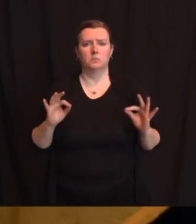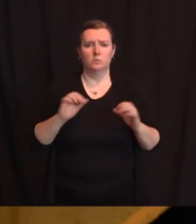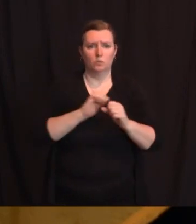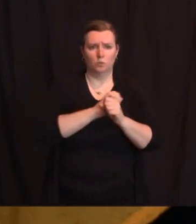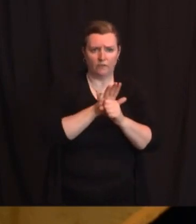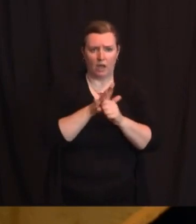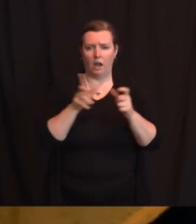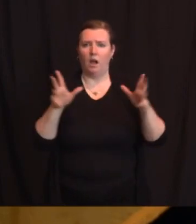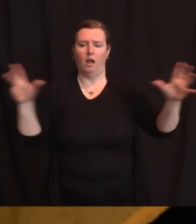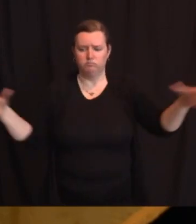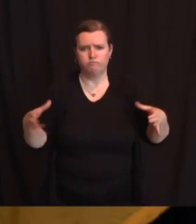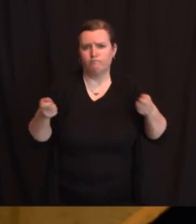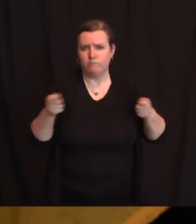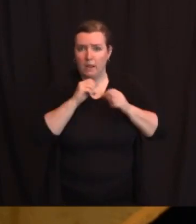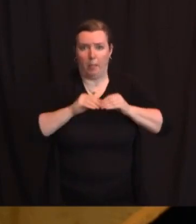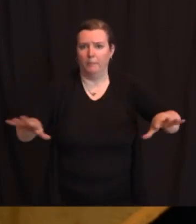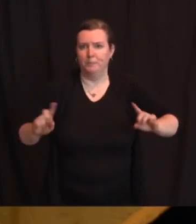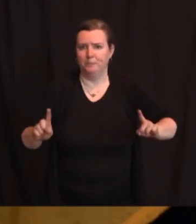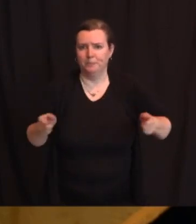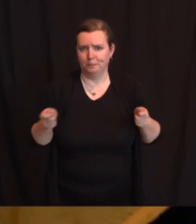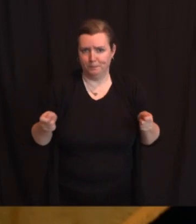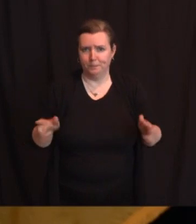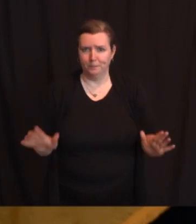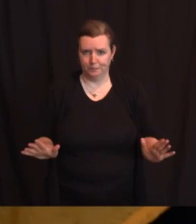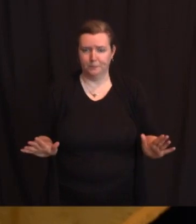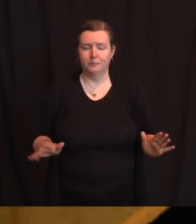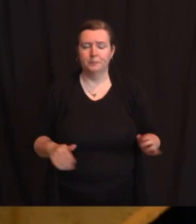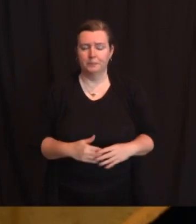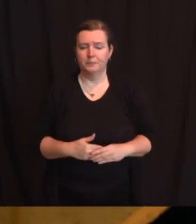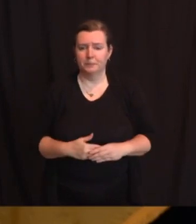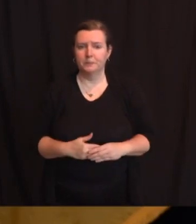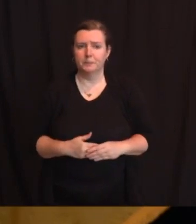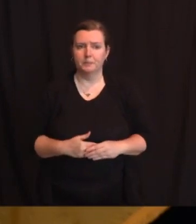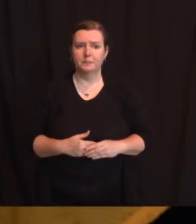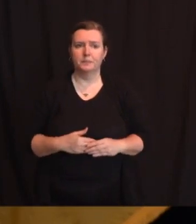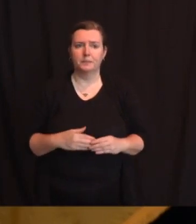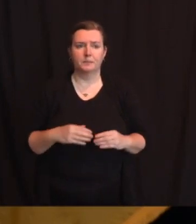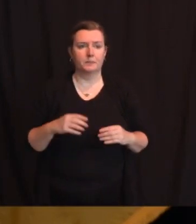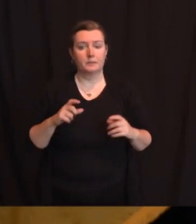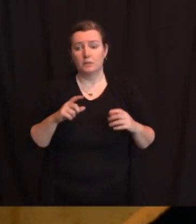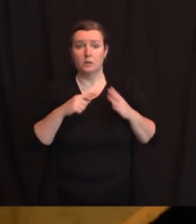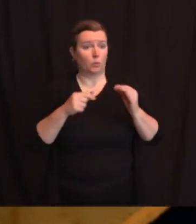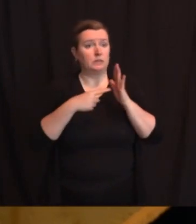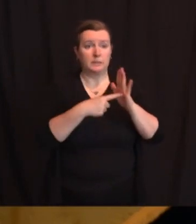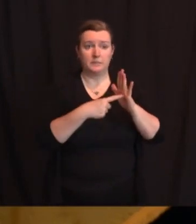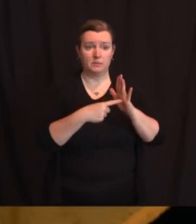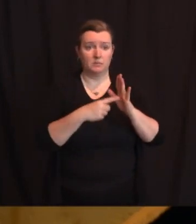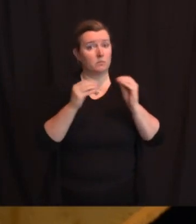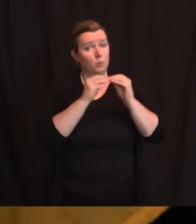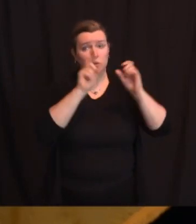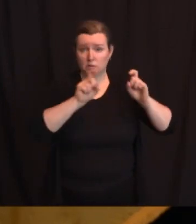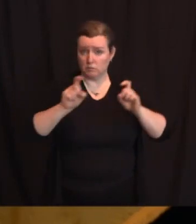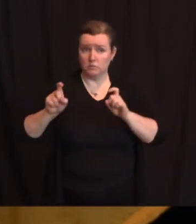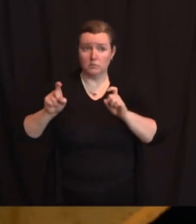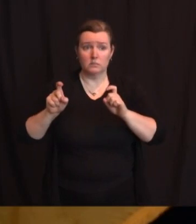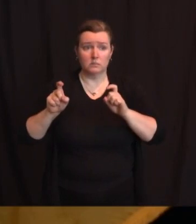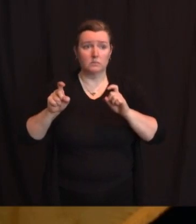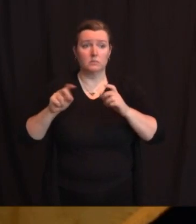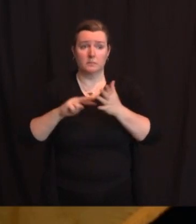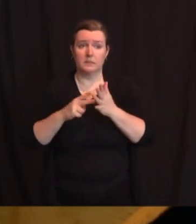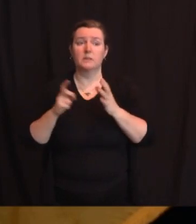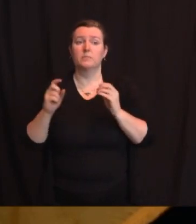As testing of asymptomatic individuals increases, the need for contact tracers, as the governor shared, will increase as